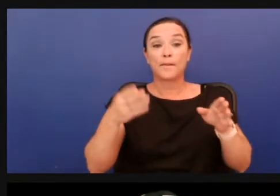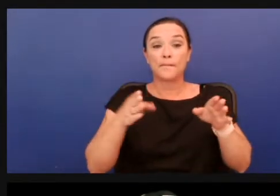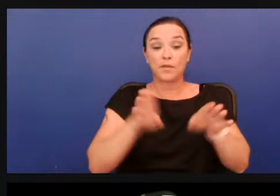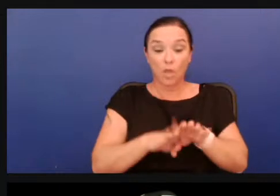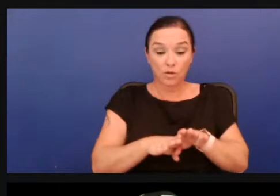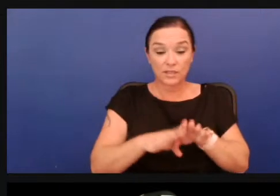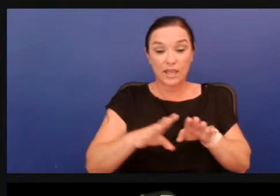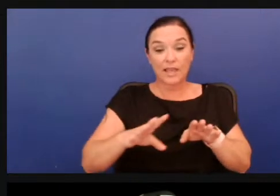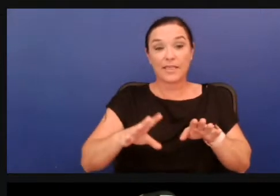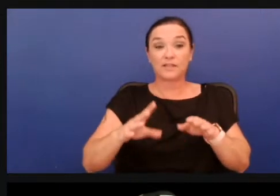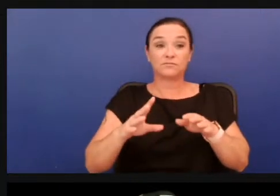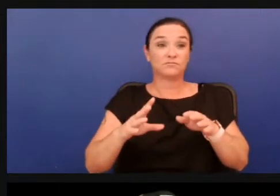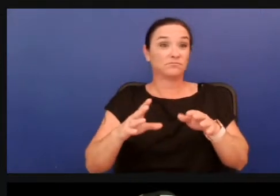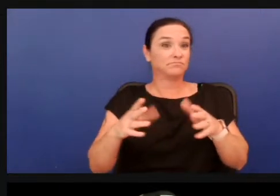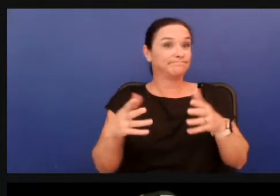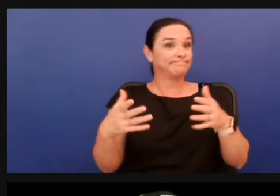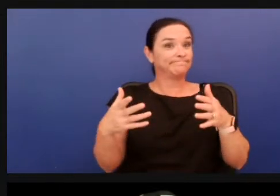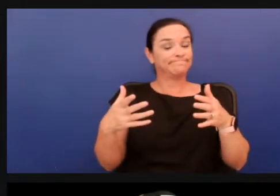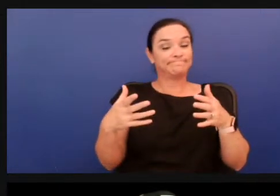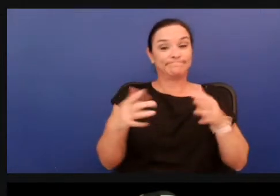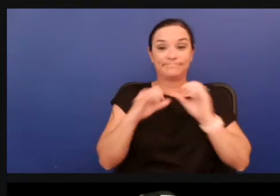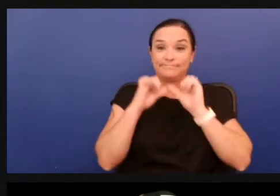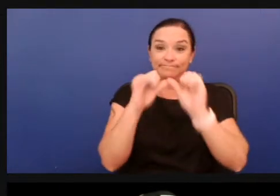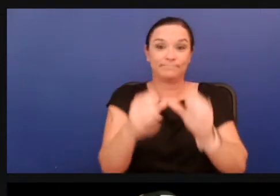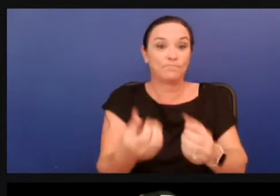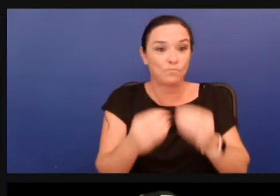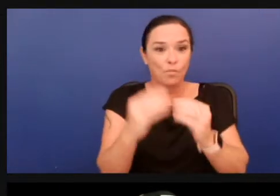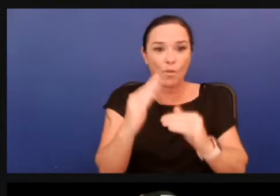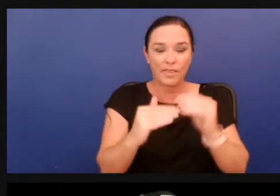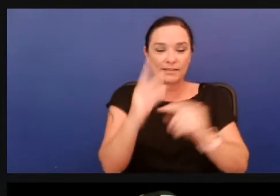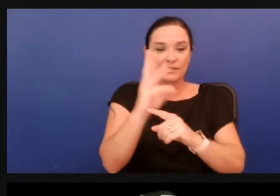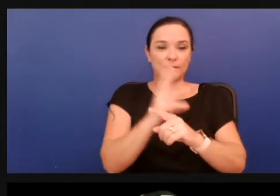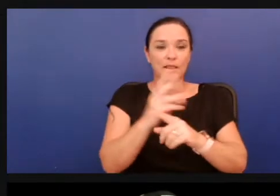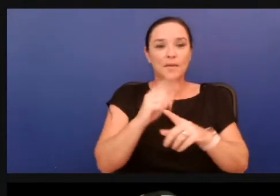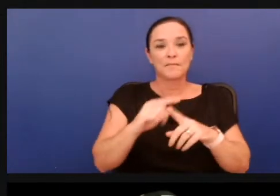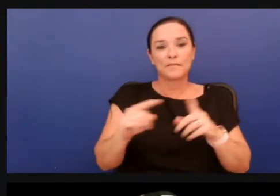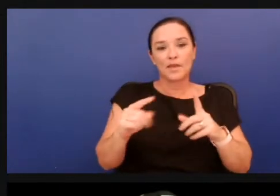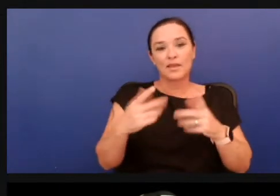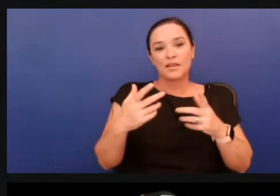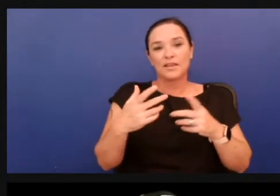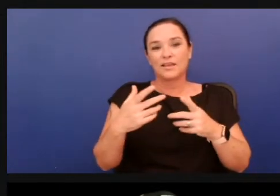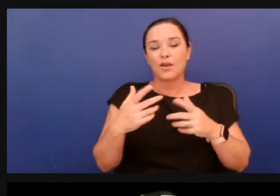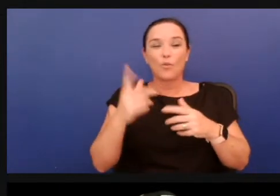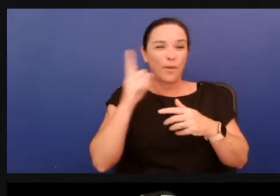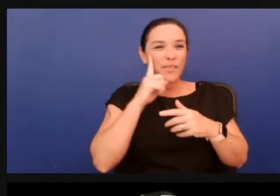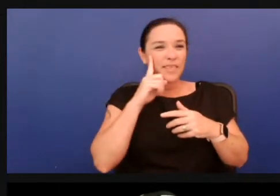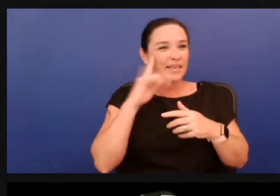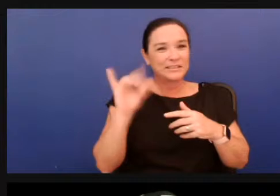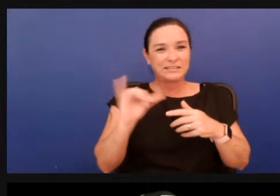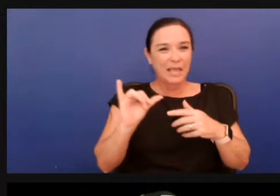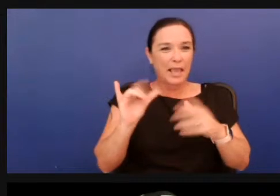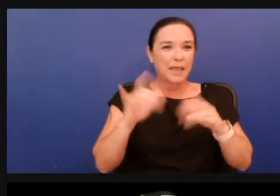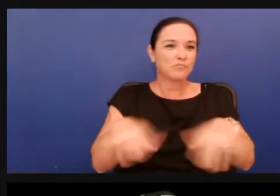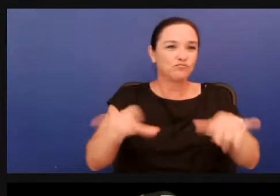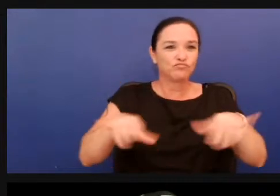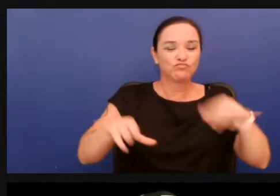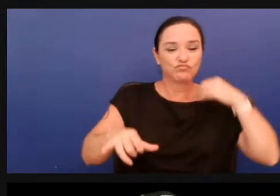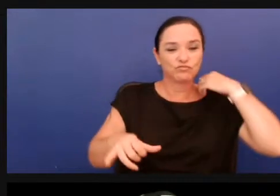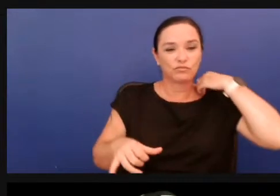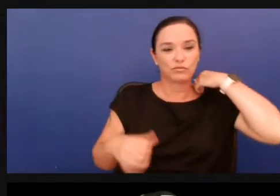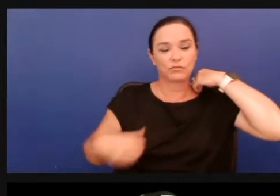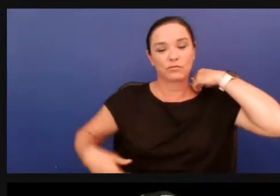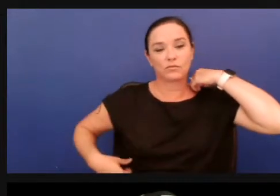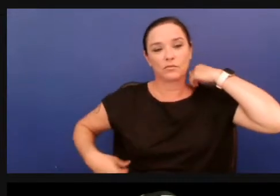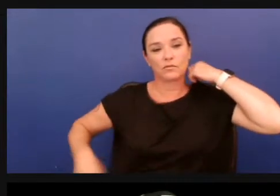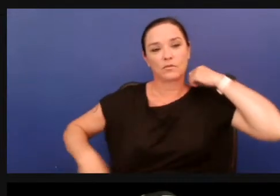But neither of those seems as likely as the rate stays more or less the same. Seeing as it stayed more or less the